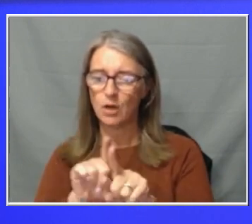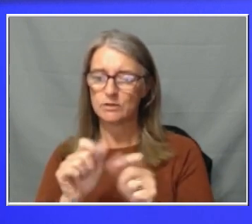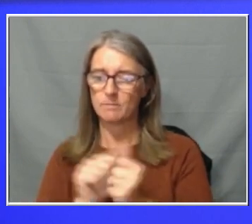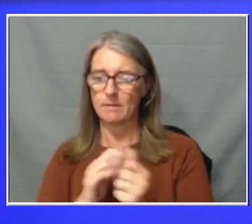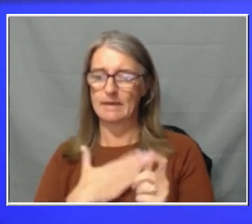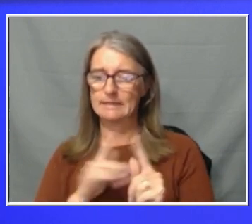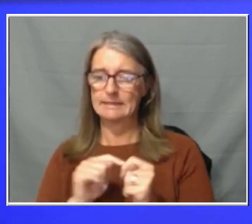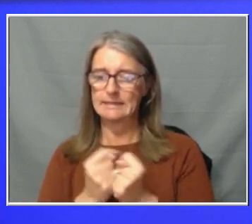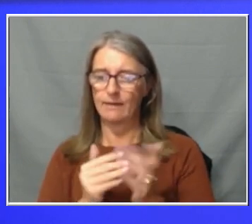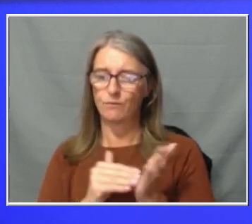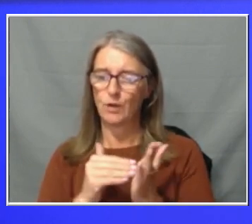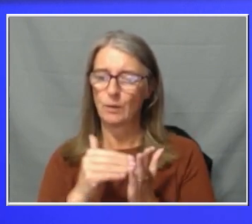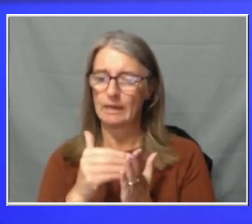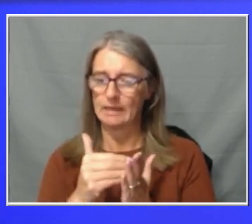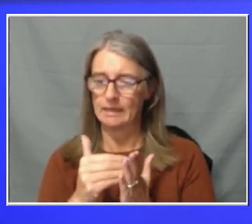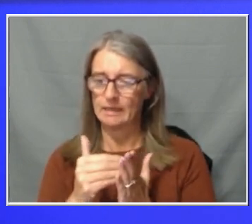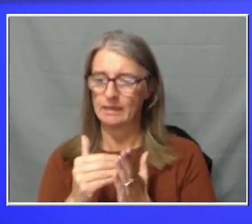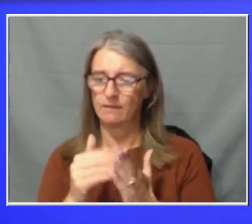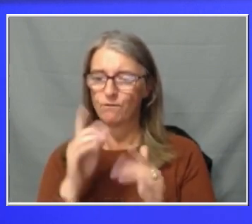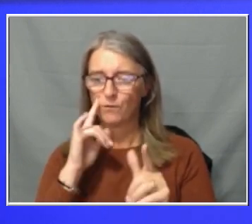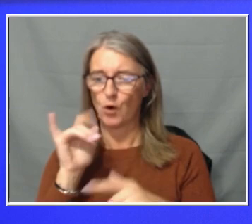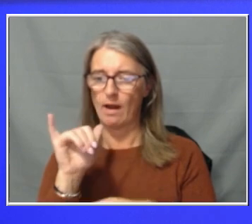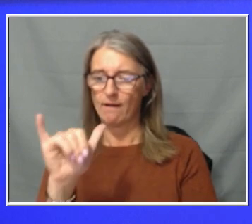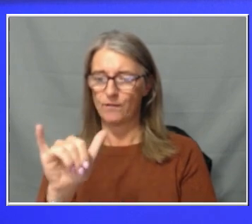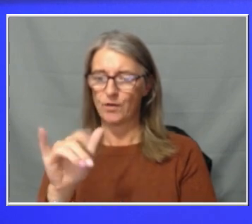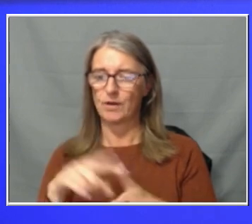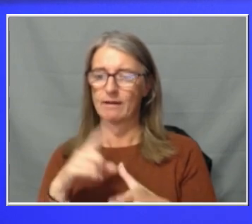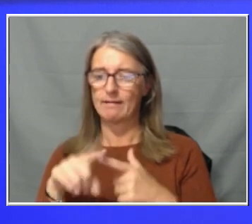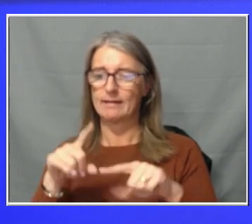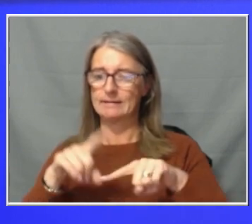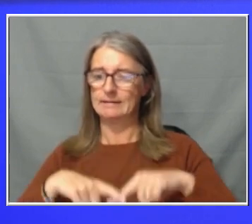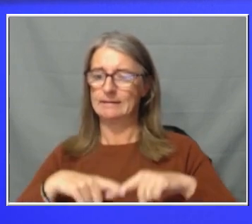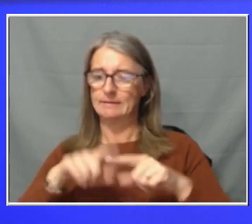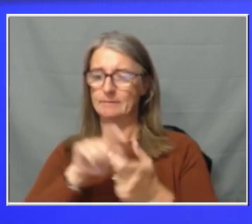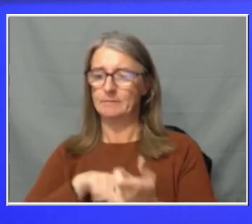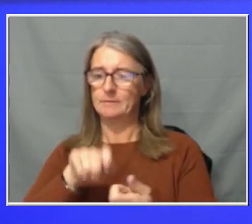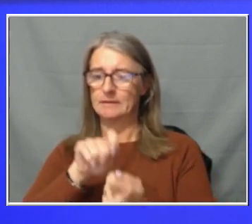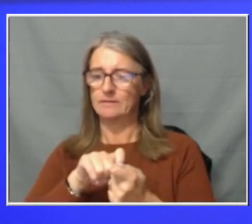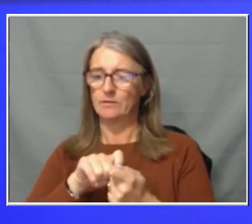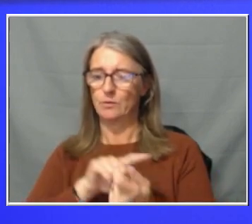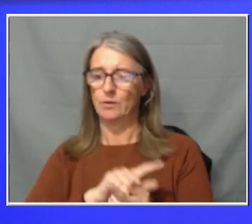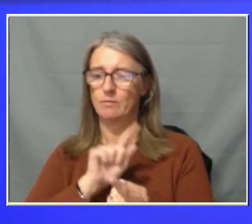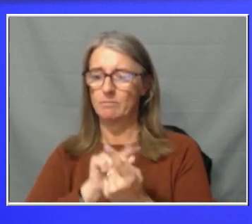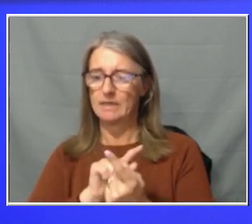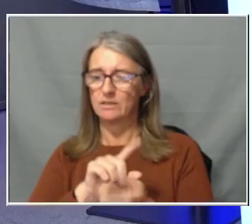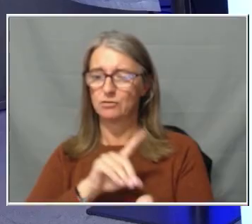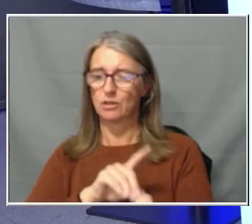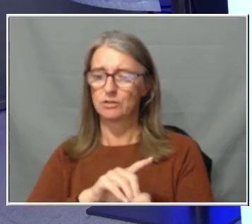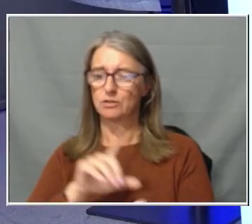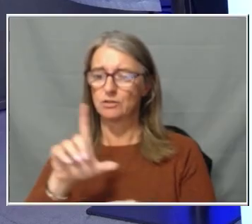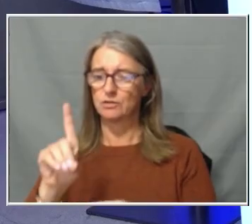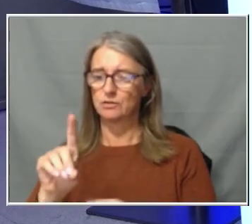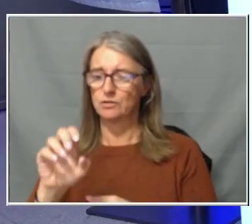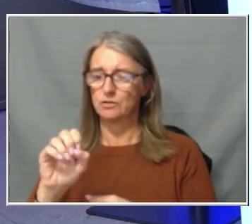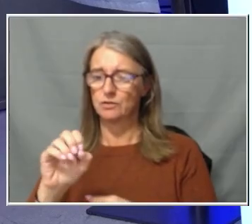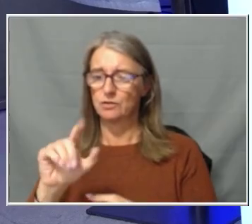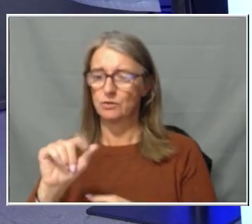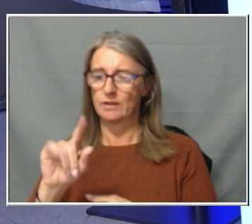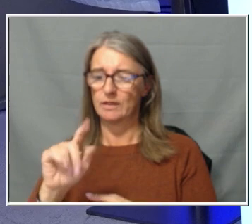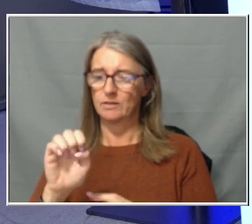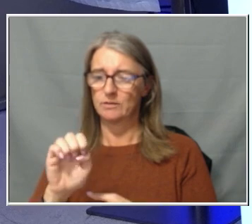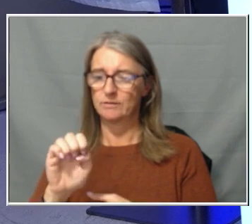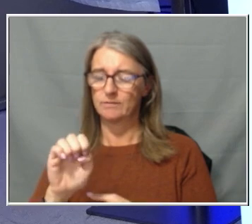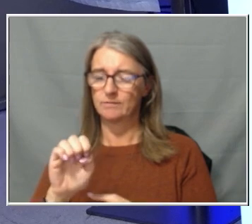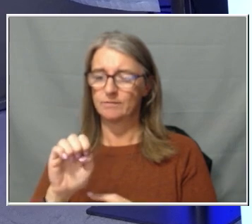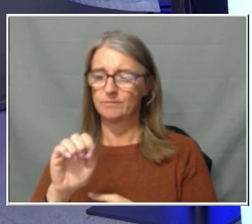very frequently, basically forever. And then depending on the specifics, you're going to meet Dr. Doolittle. So Dr. Doolittle, you're going to be the one